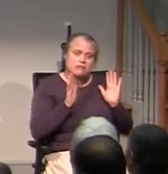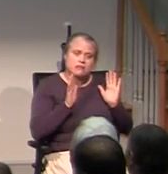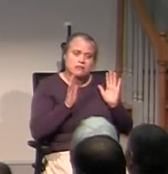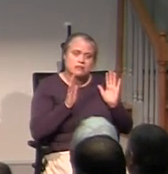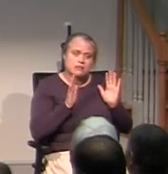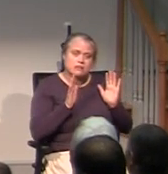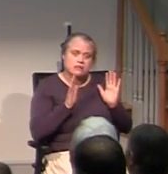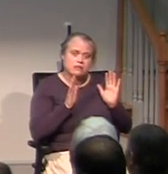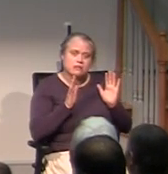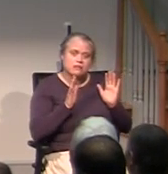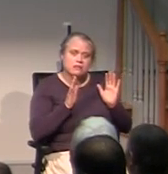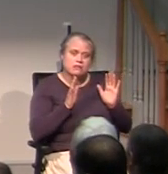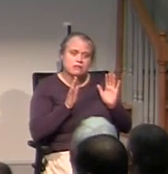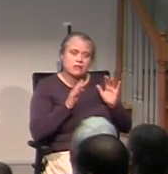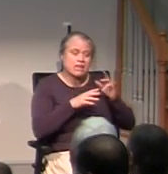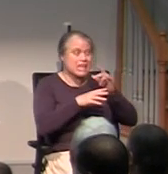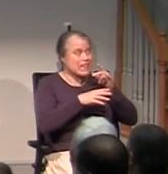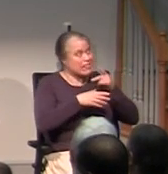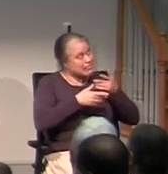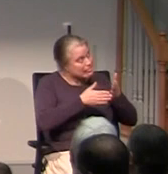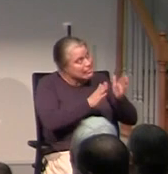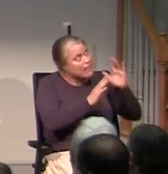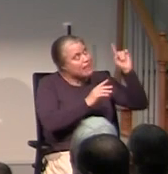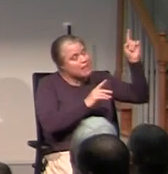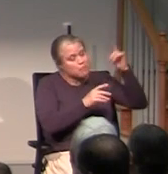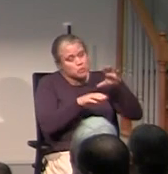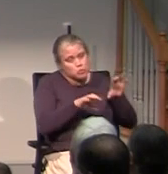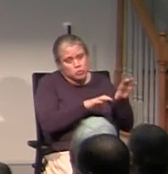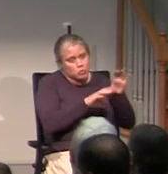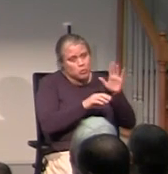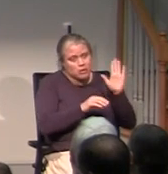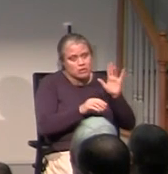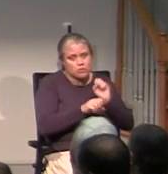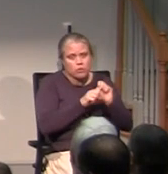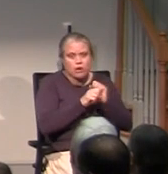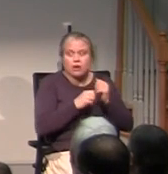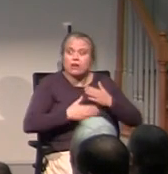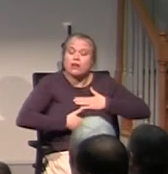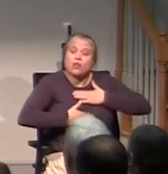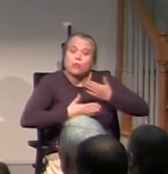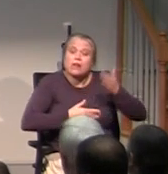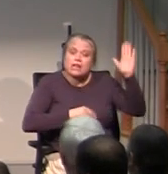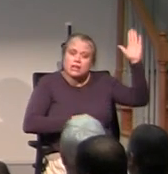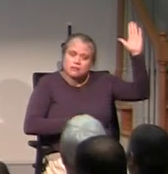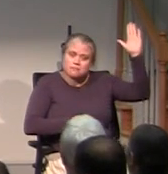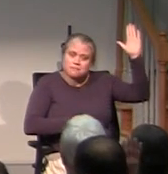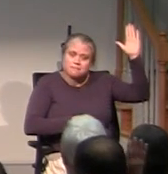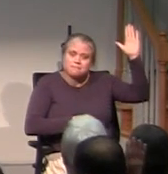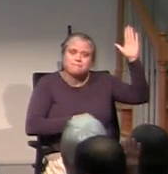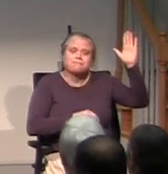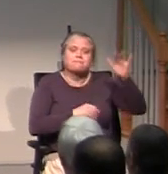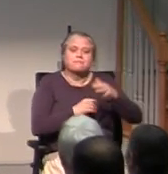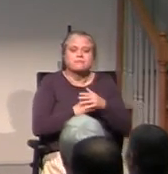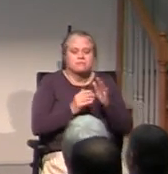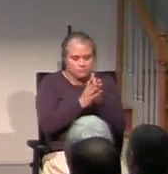him complete his work? How many would like to do that? Amen. Let's pray.